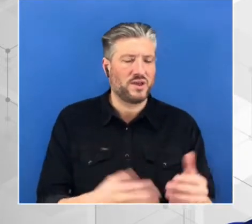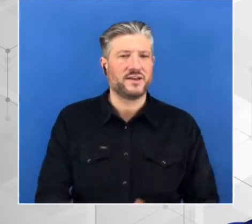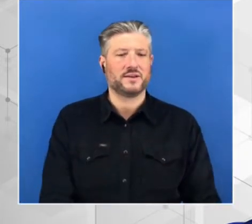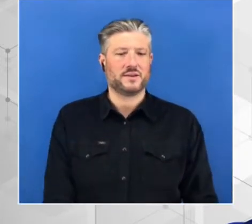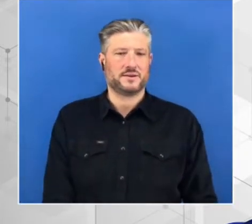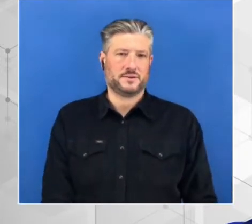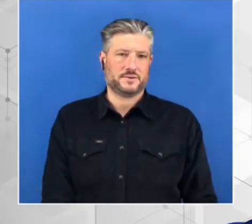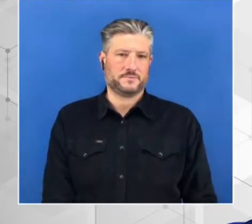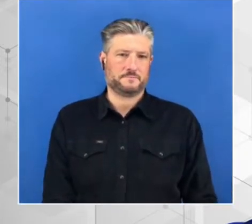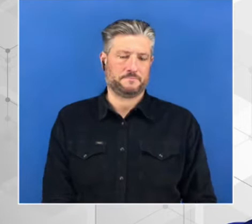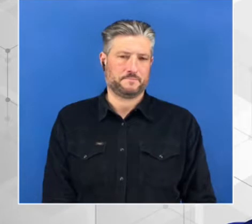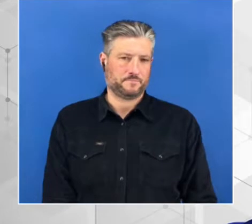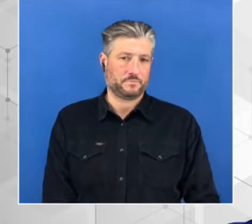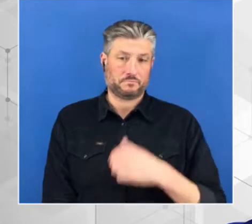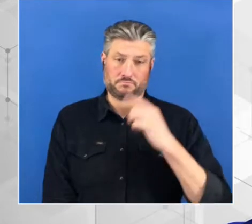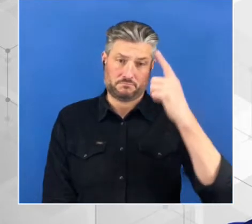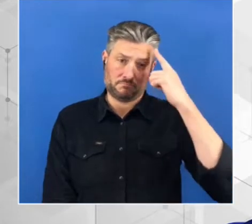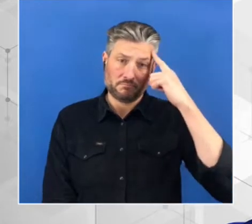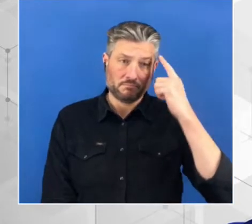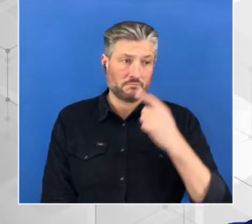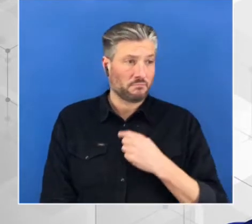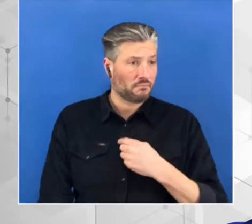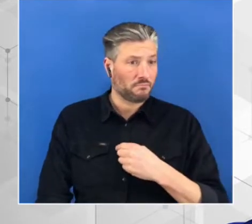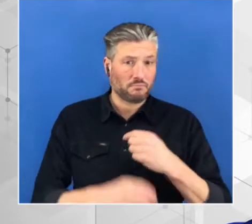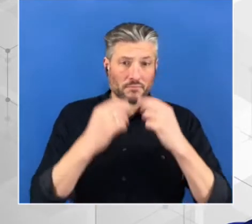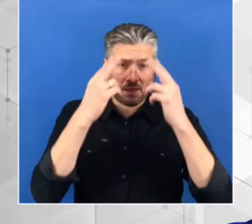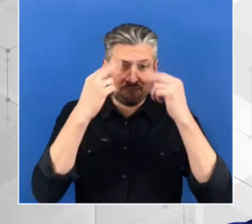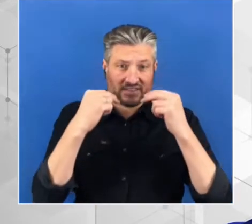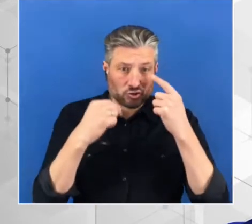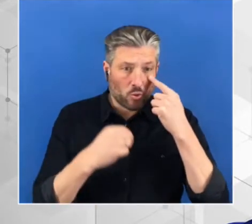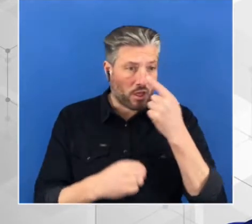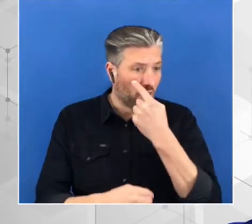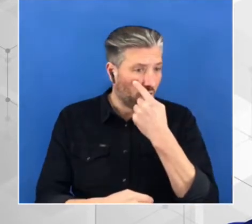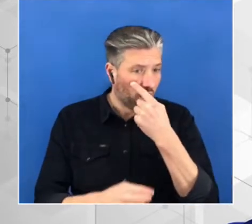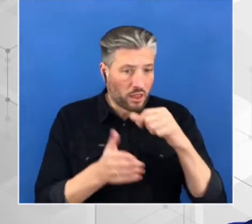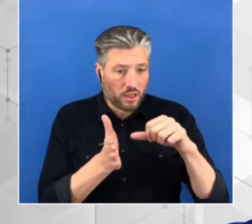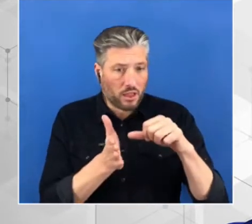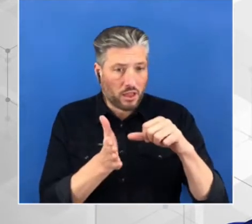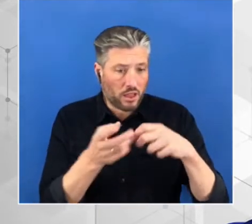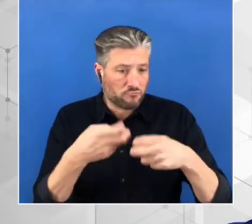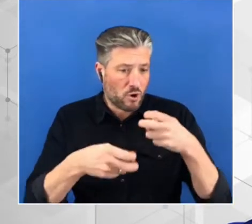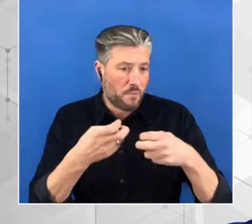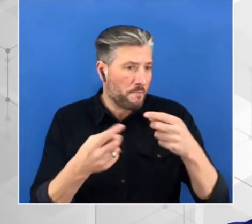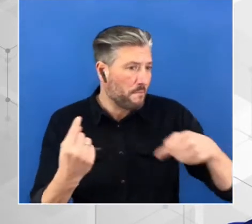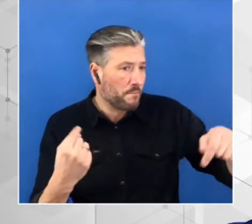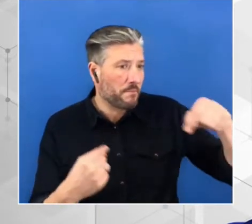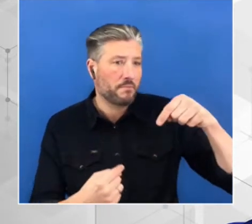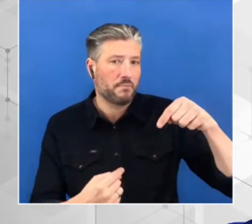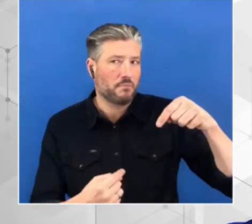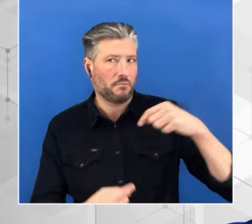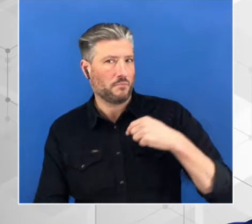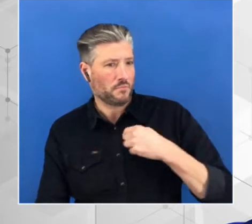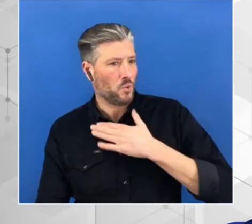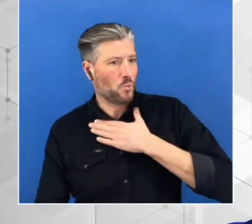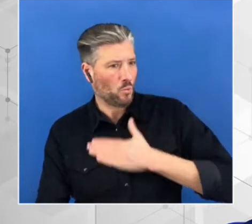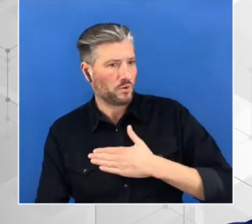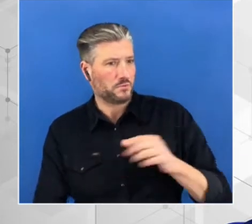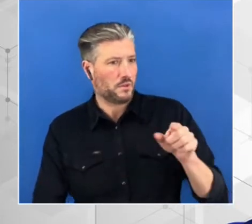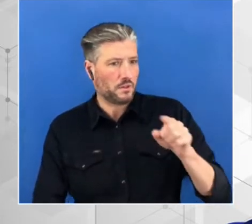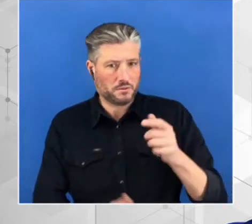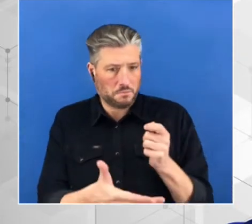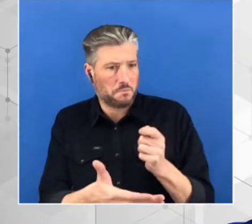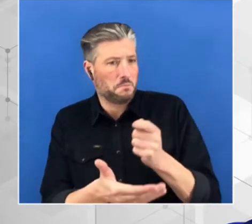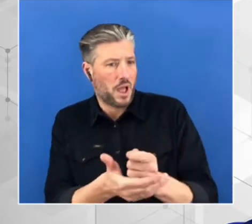vision impaired people are our customers and users as well. So we need to treat them as